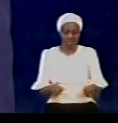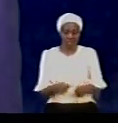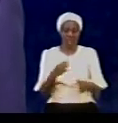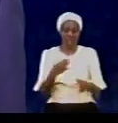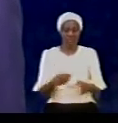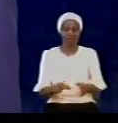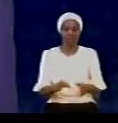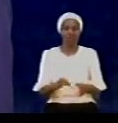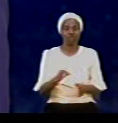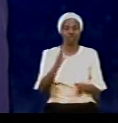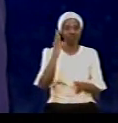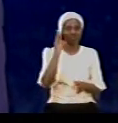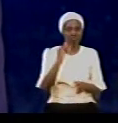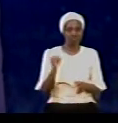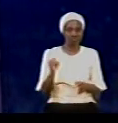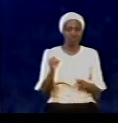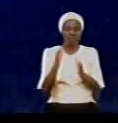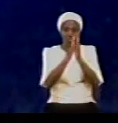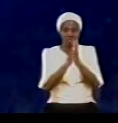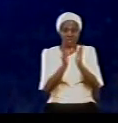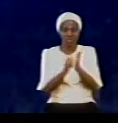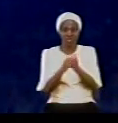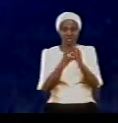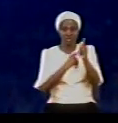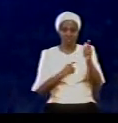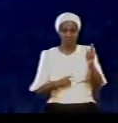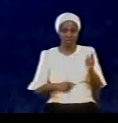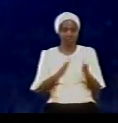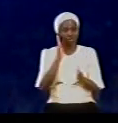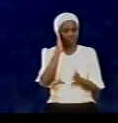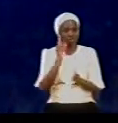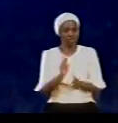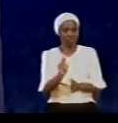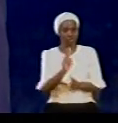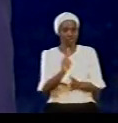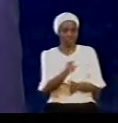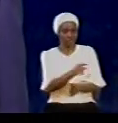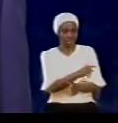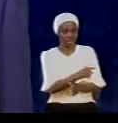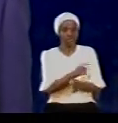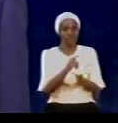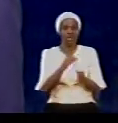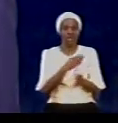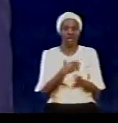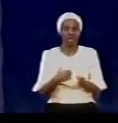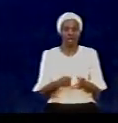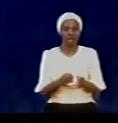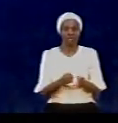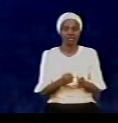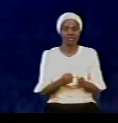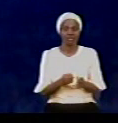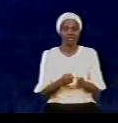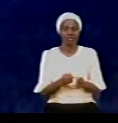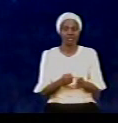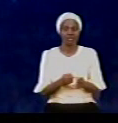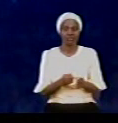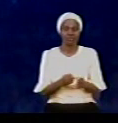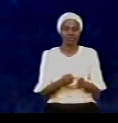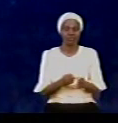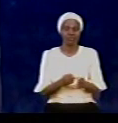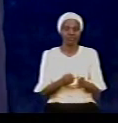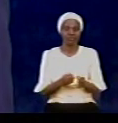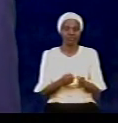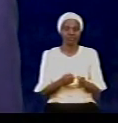them as they work minister alone, in music, in